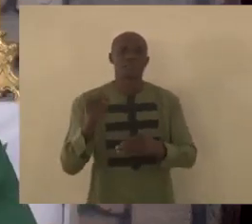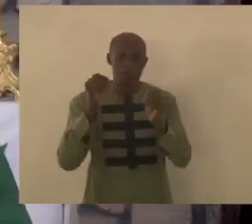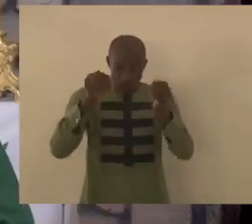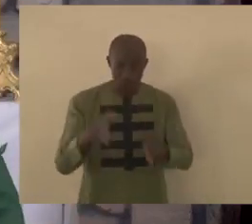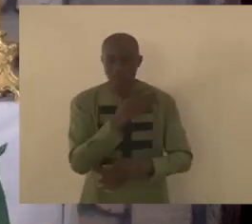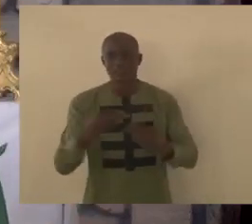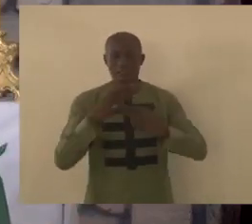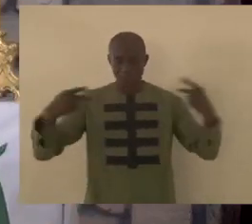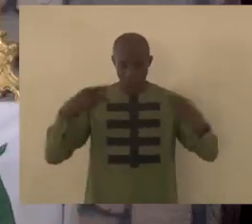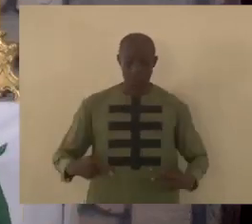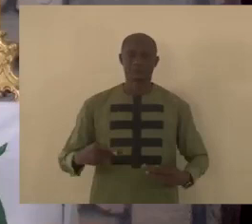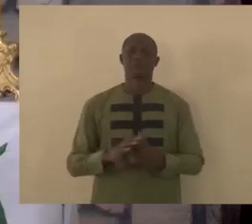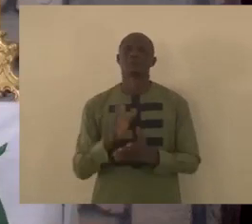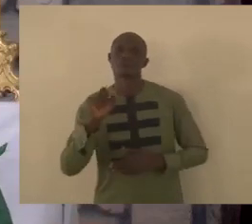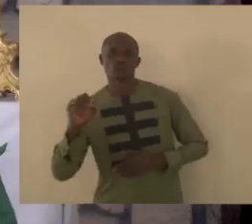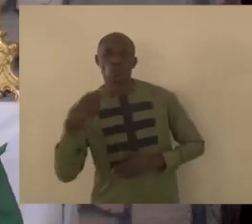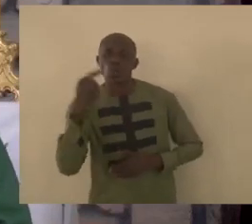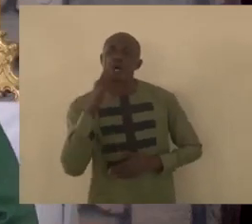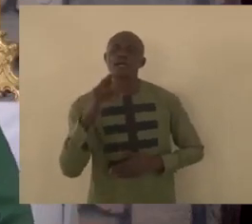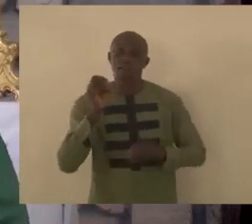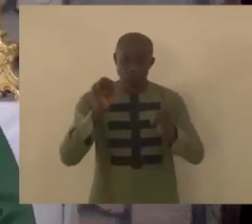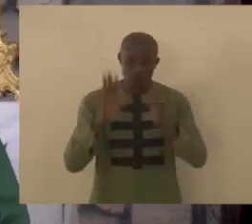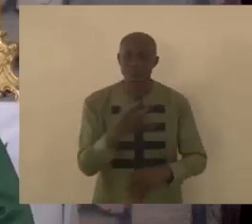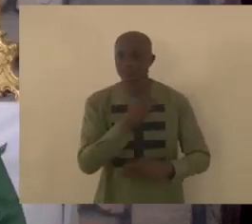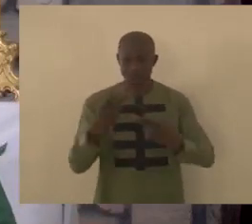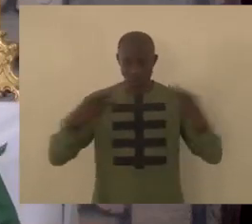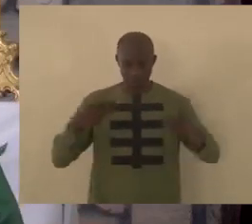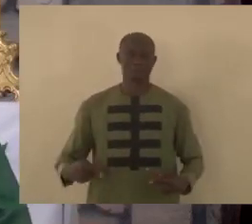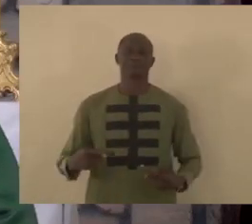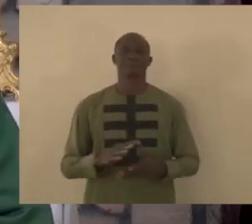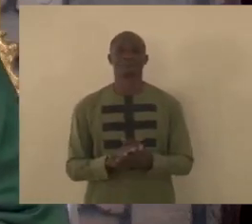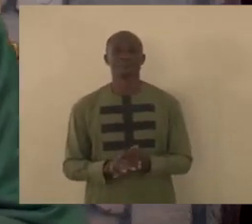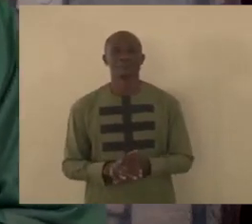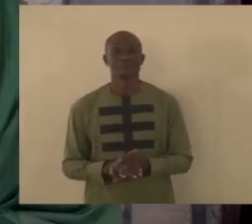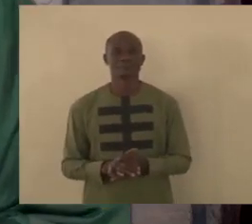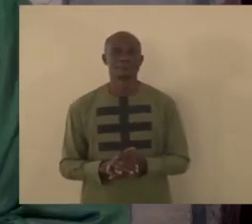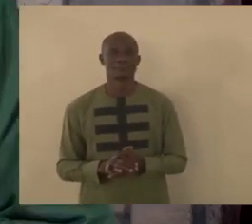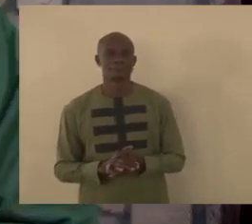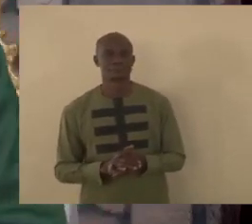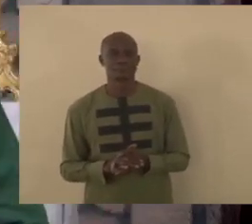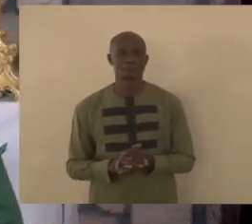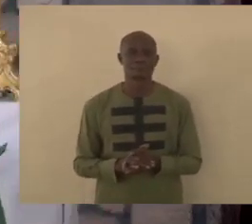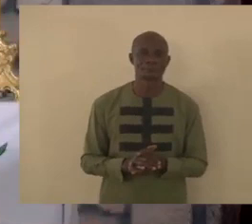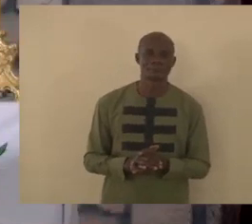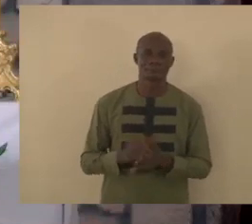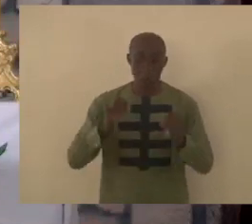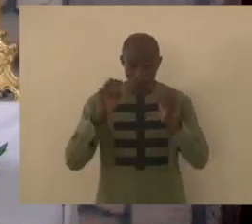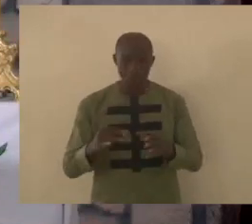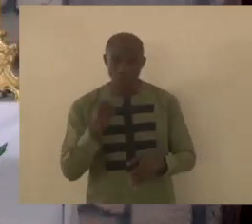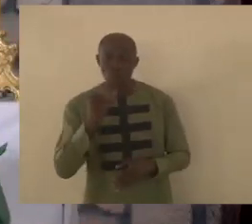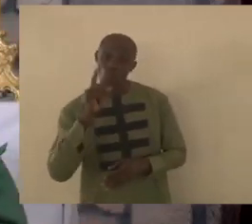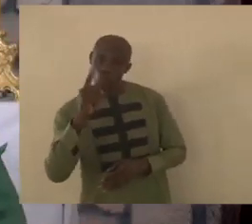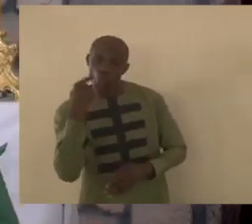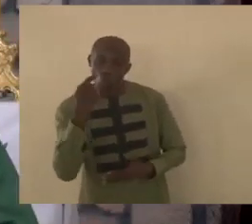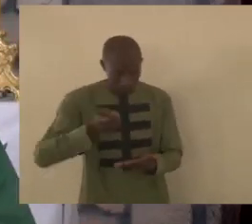The scribes and the Pharisees. So who are the scribes? Who are the Pharisees? Scribe simply means one